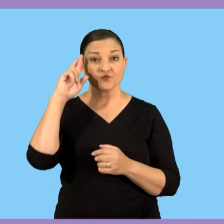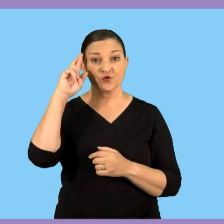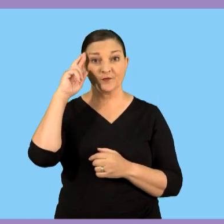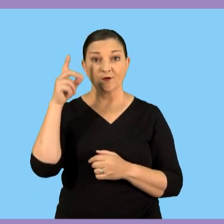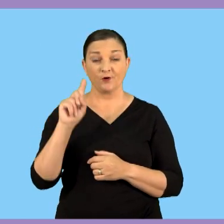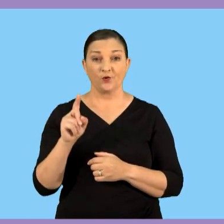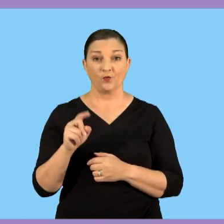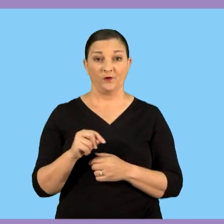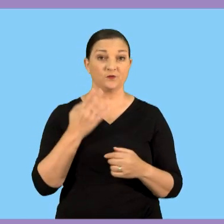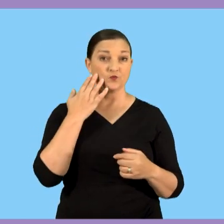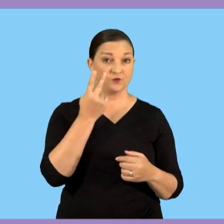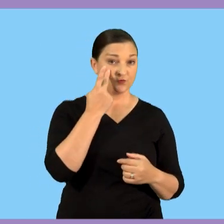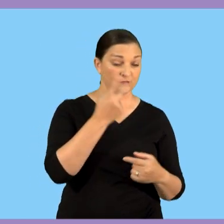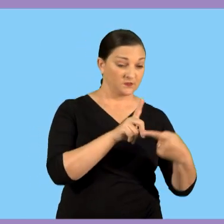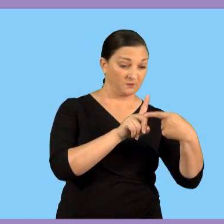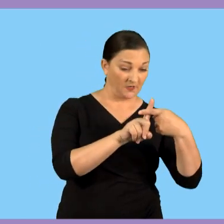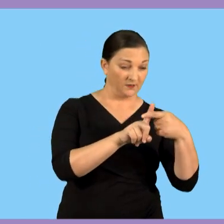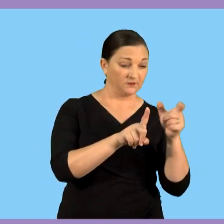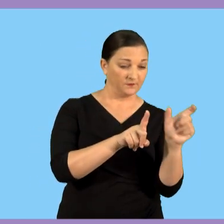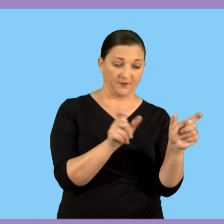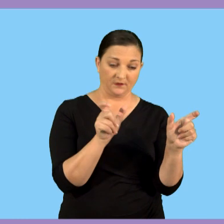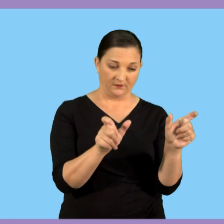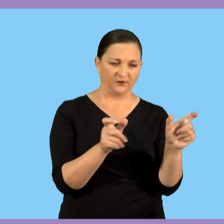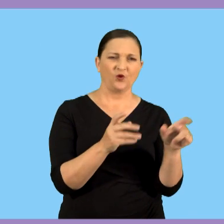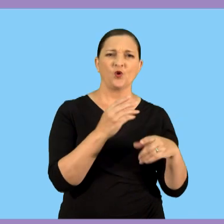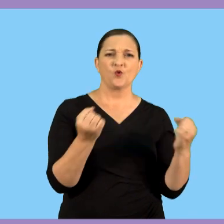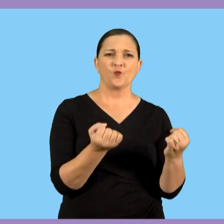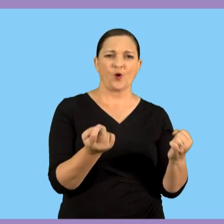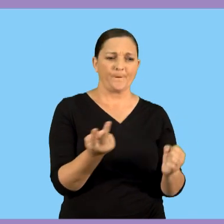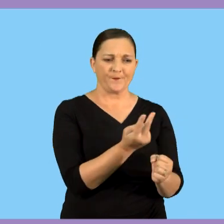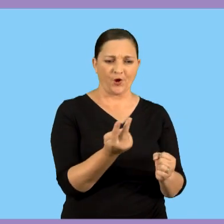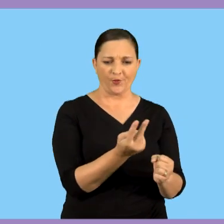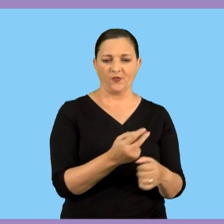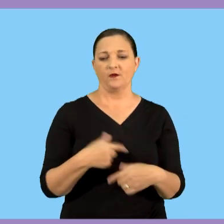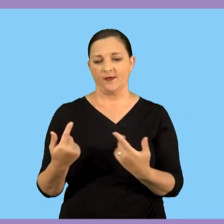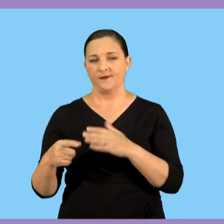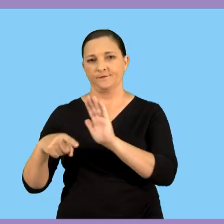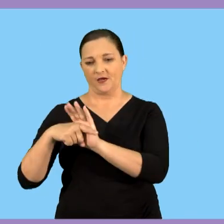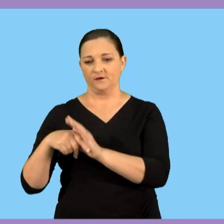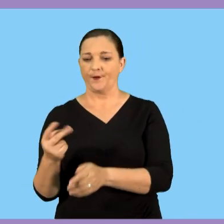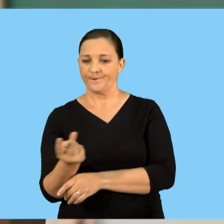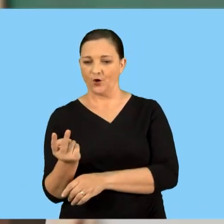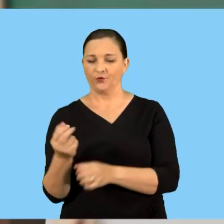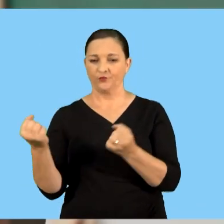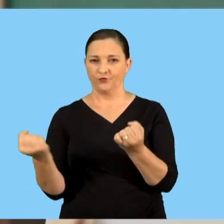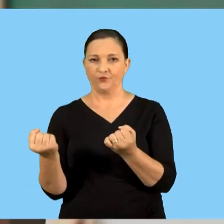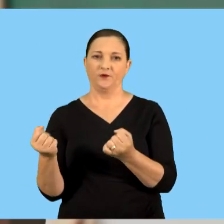remember to work on either sides of the addition and subtraction to avoid those